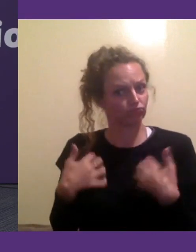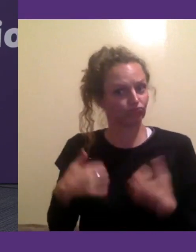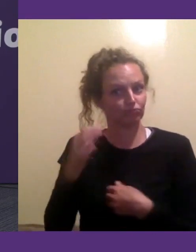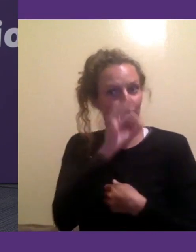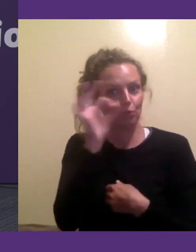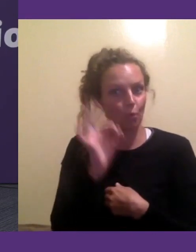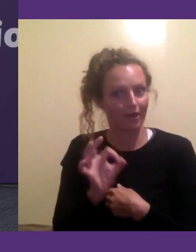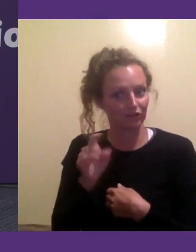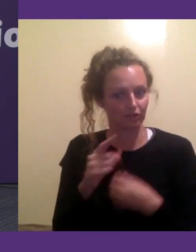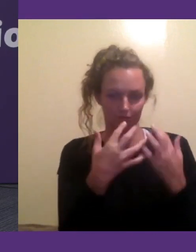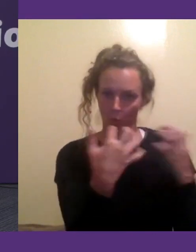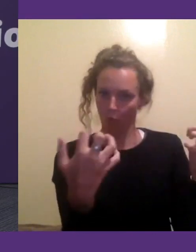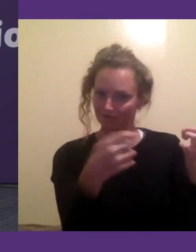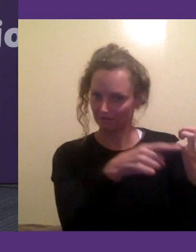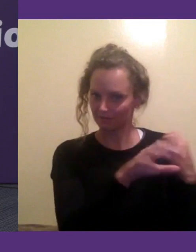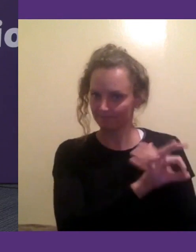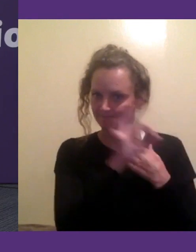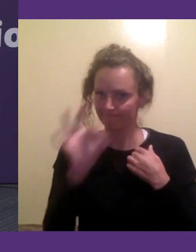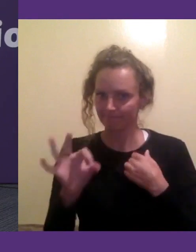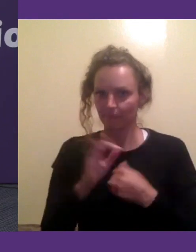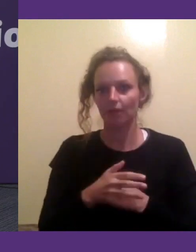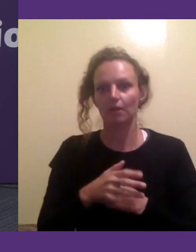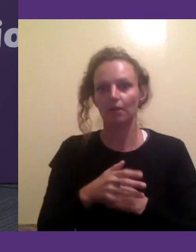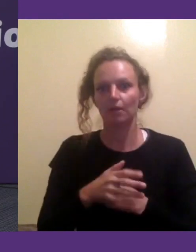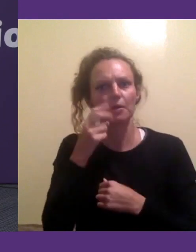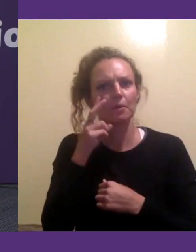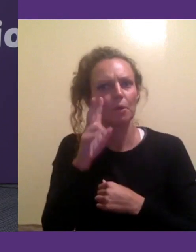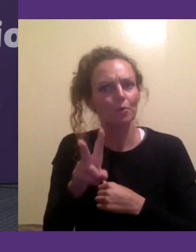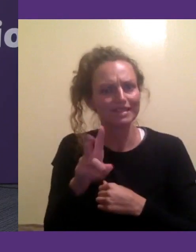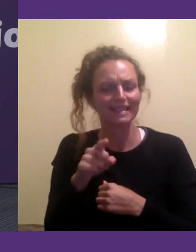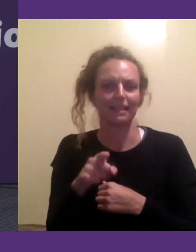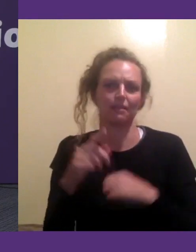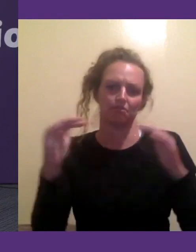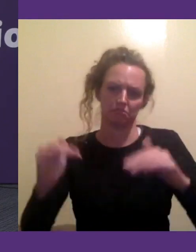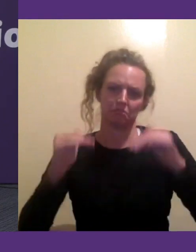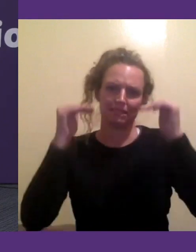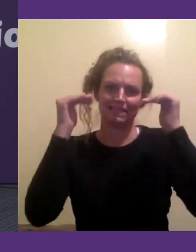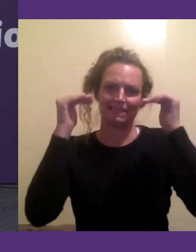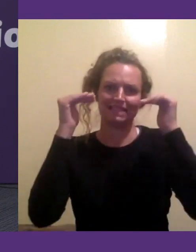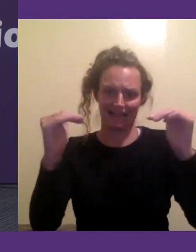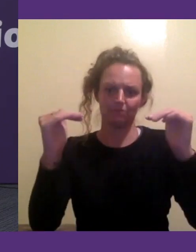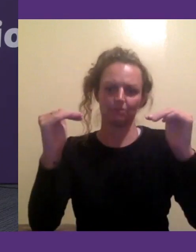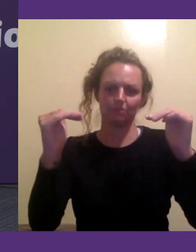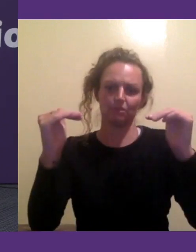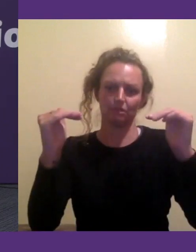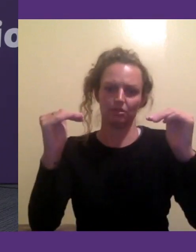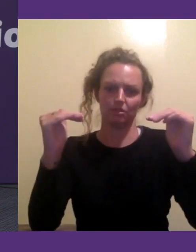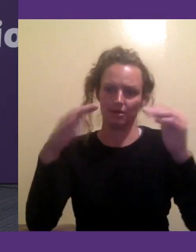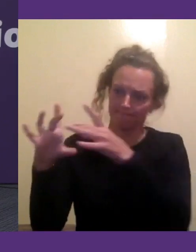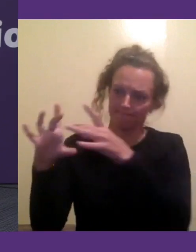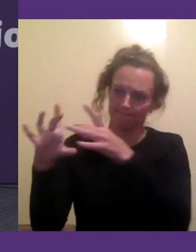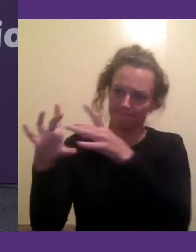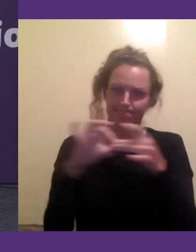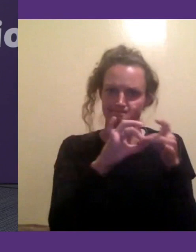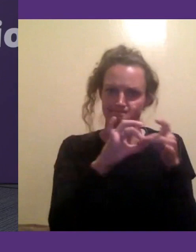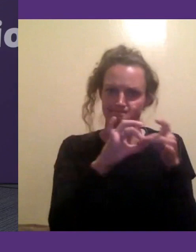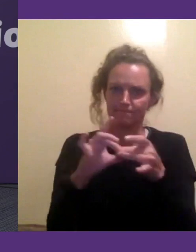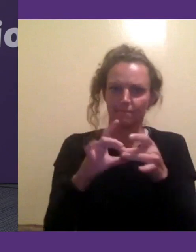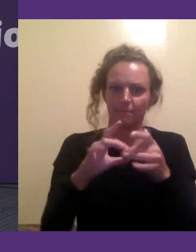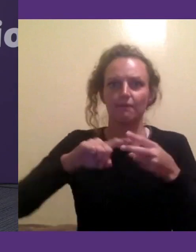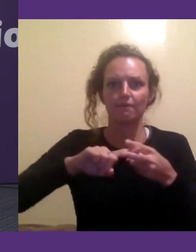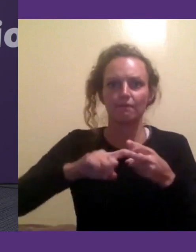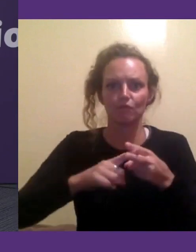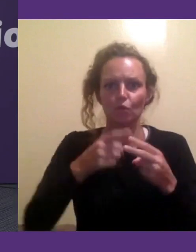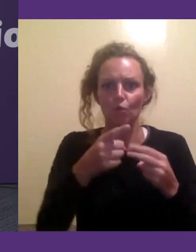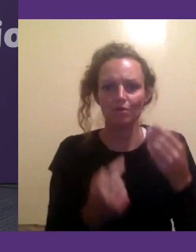a standardization of tools between big providers, Microsoft, Google, and Apple? They're particularly mentioned in the EU Commission and stuff like